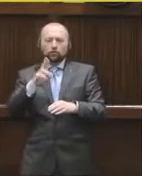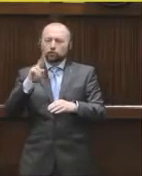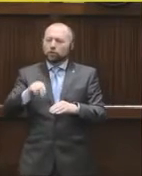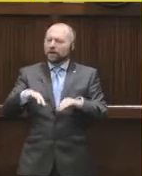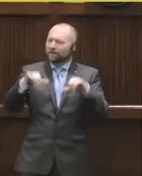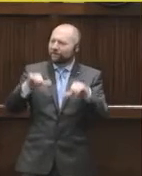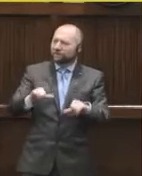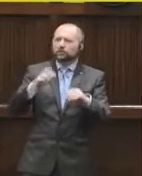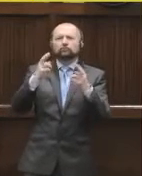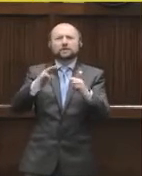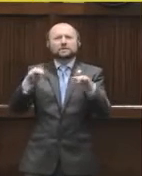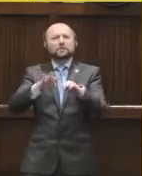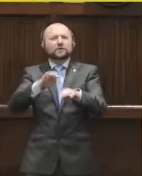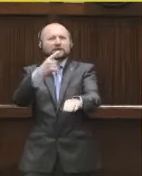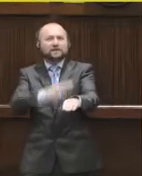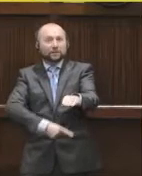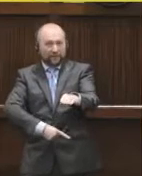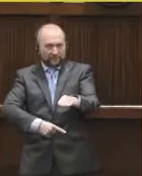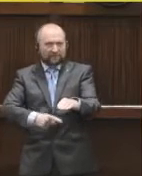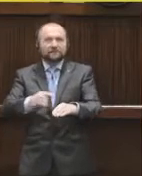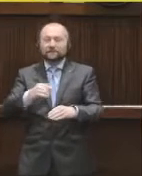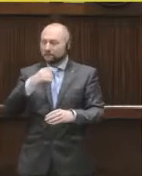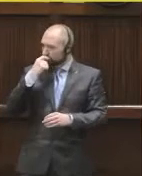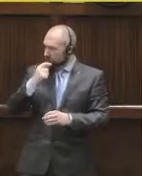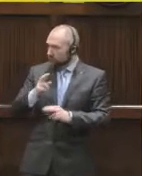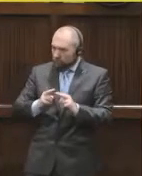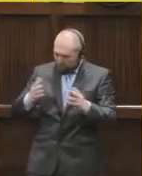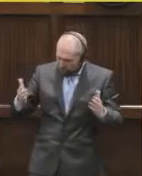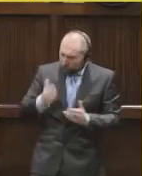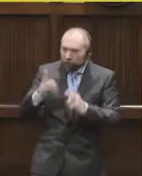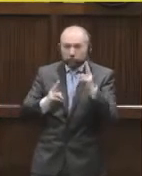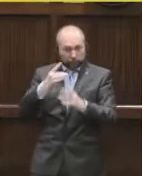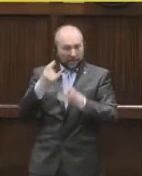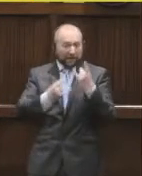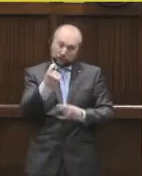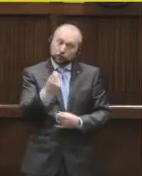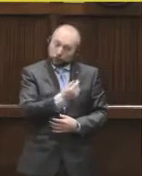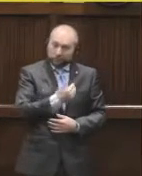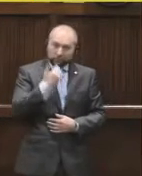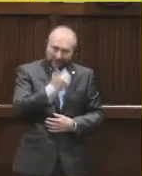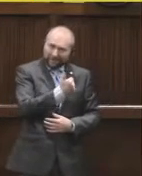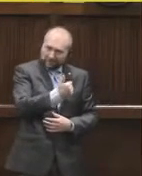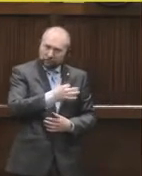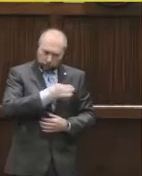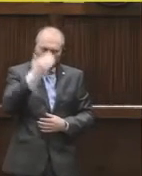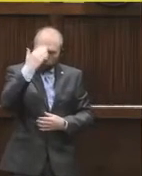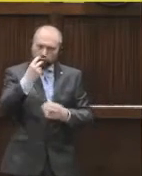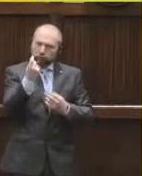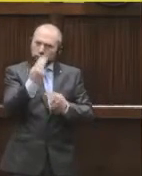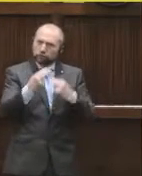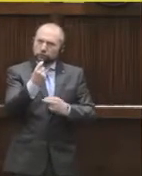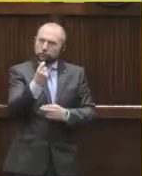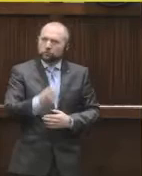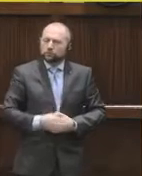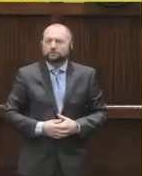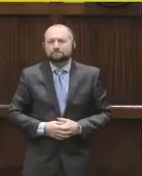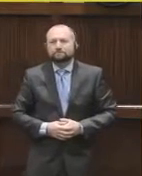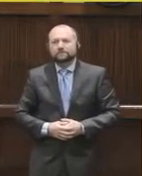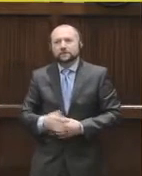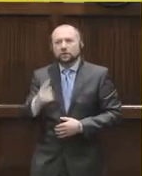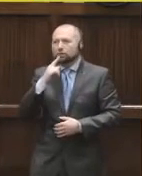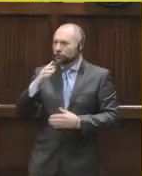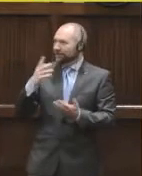would urge that that would happen as soon as possible. So there's no doubt about it, this is an historic day, and I very much